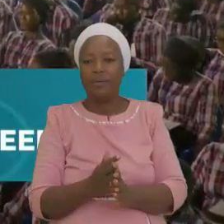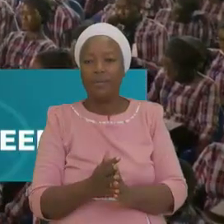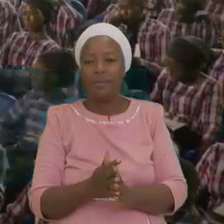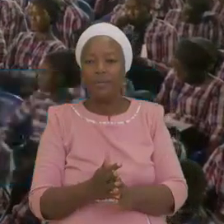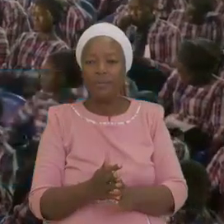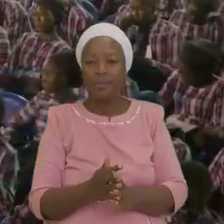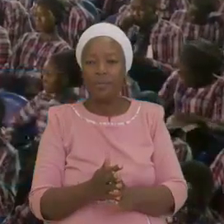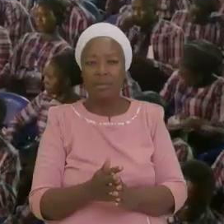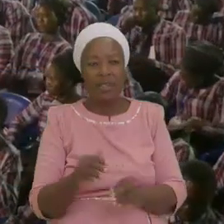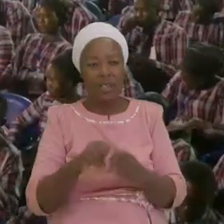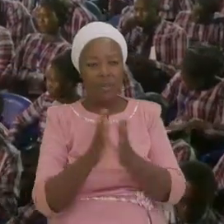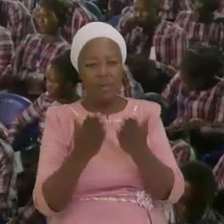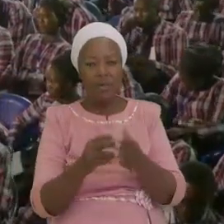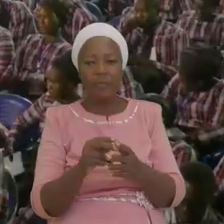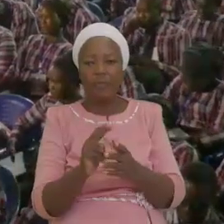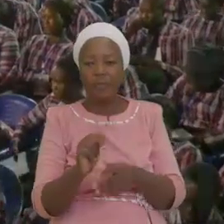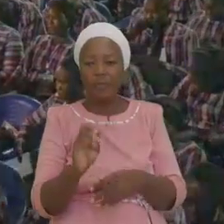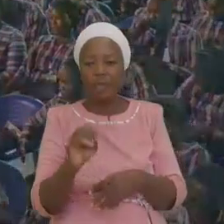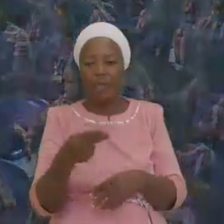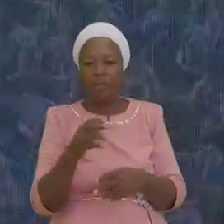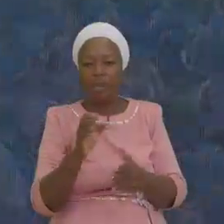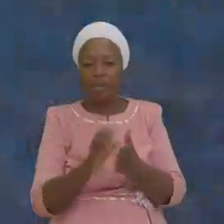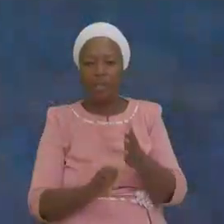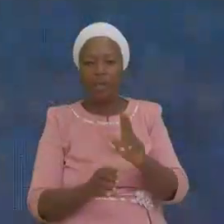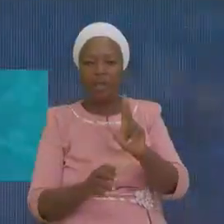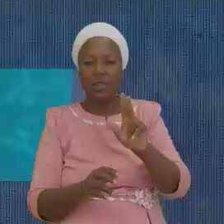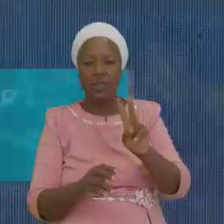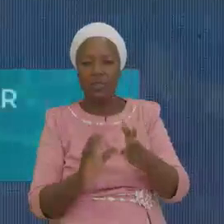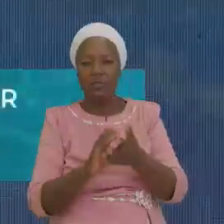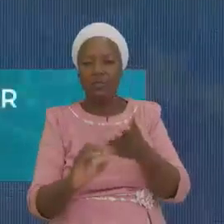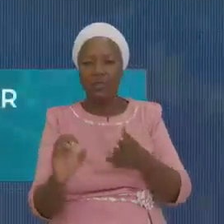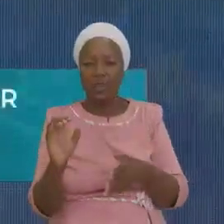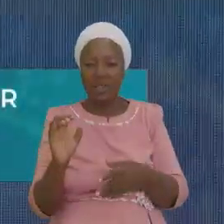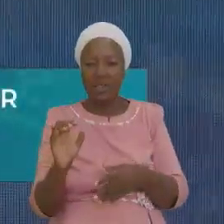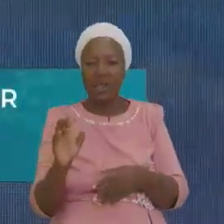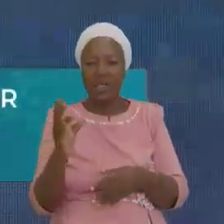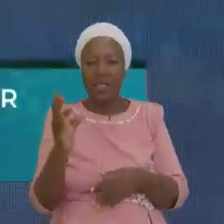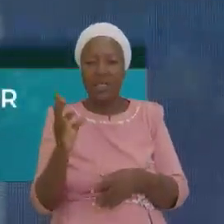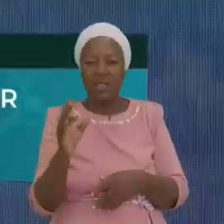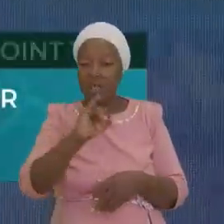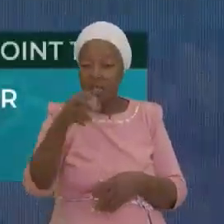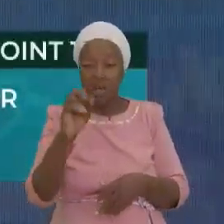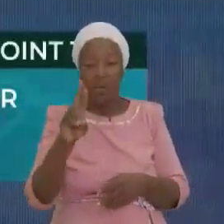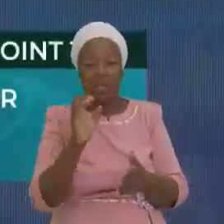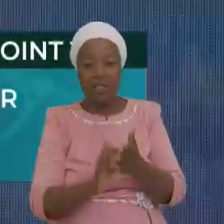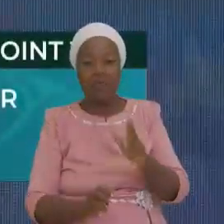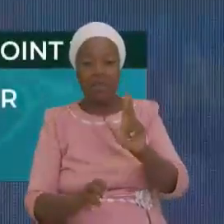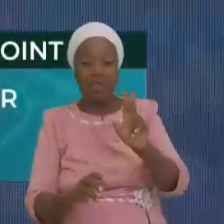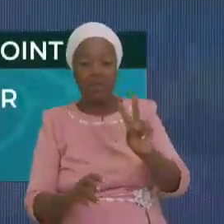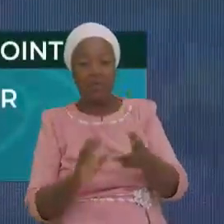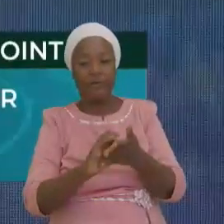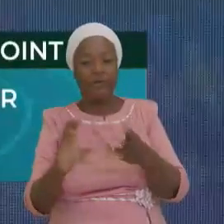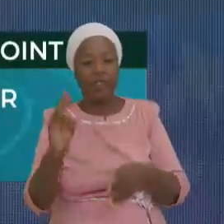Jeremiah chapter 32, I'm reading from verse 17. Ah, Lord God,